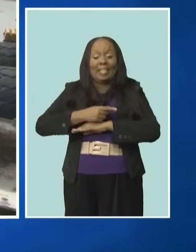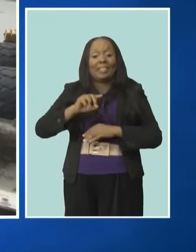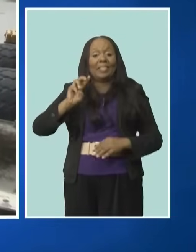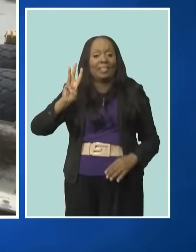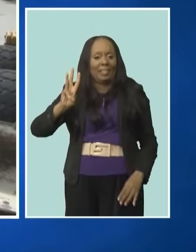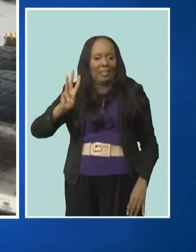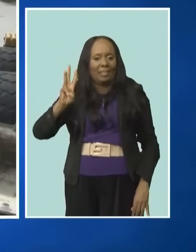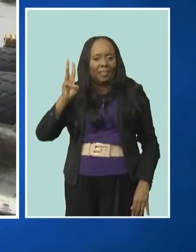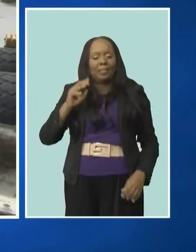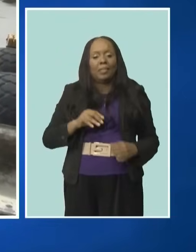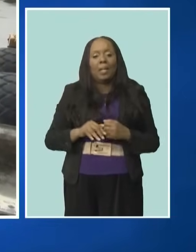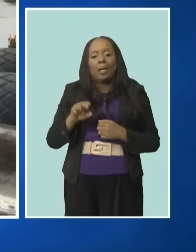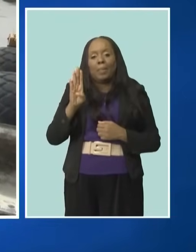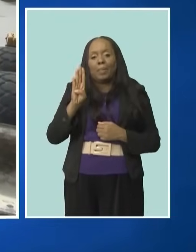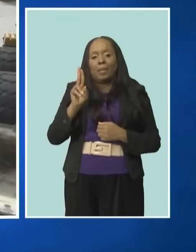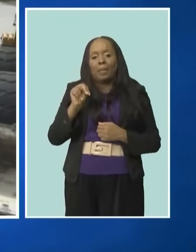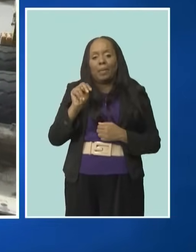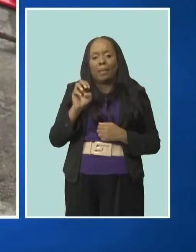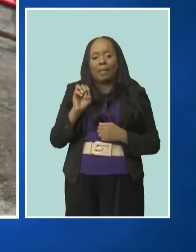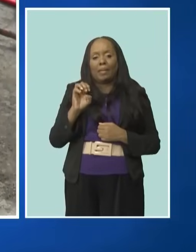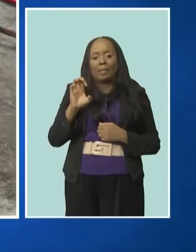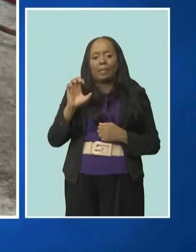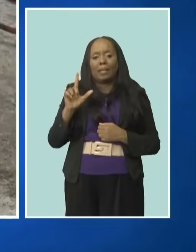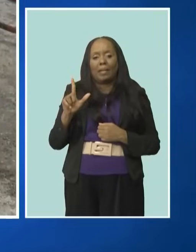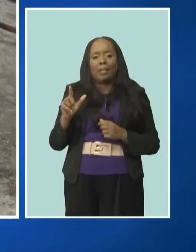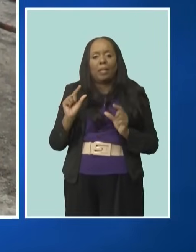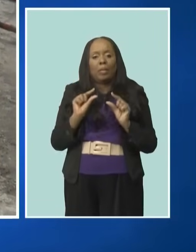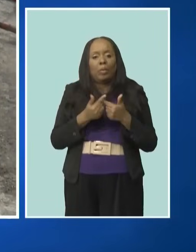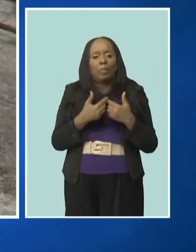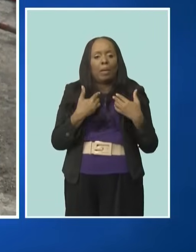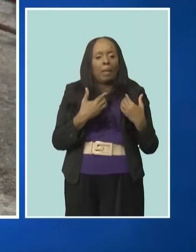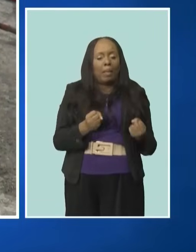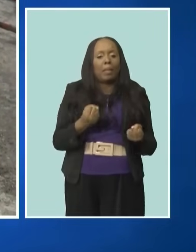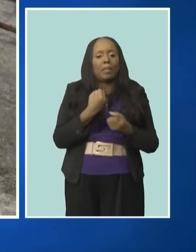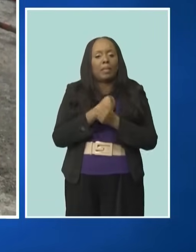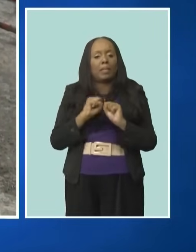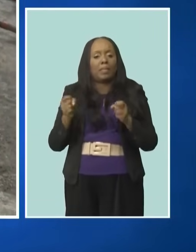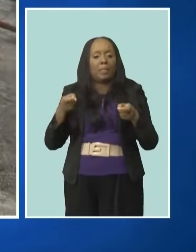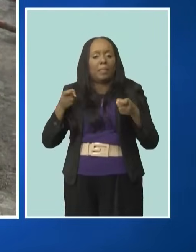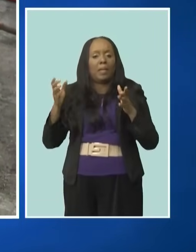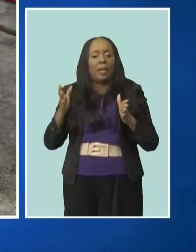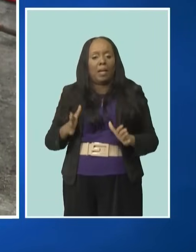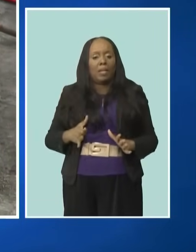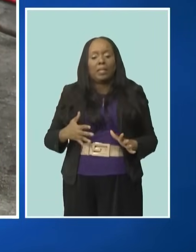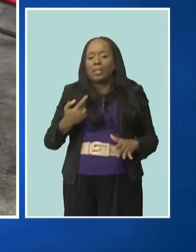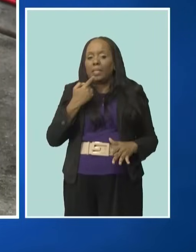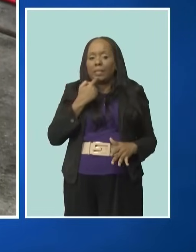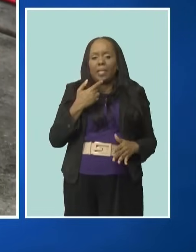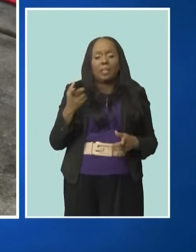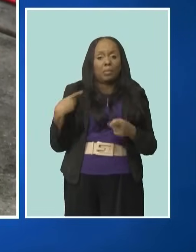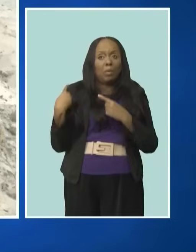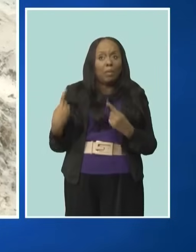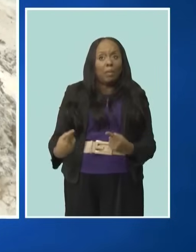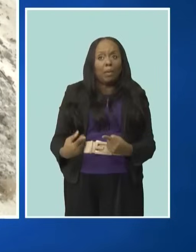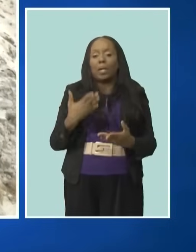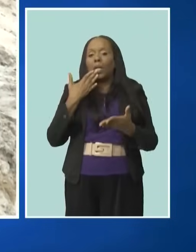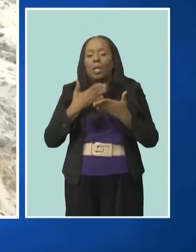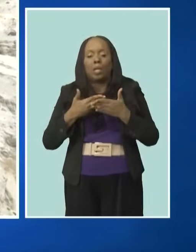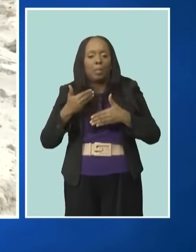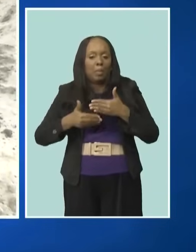Barbados National Energy Company Limited's Group Health and Safety Manager, Damien Catlin, is reporting good